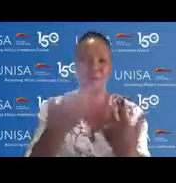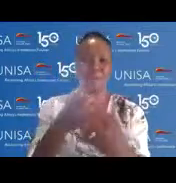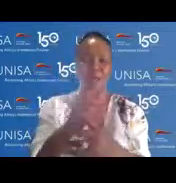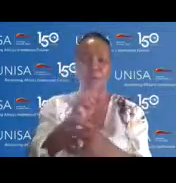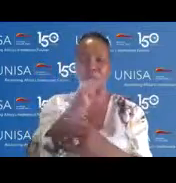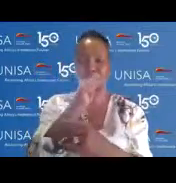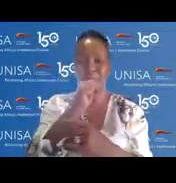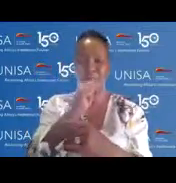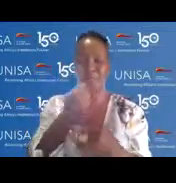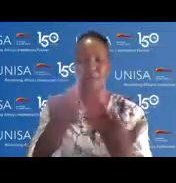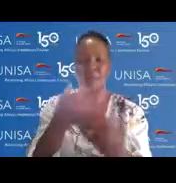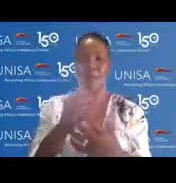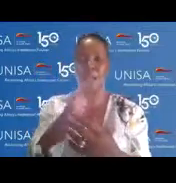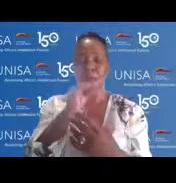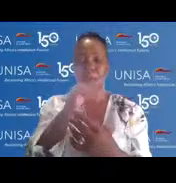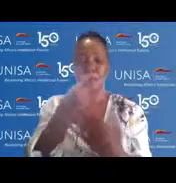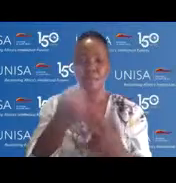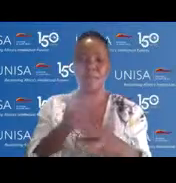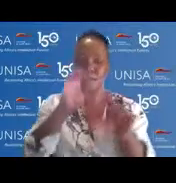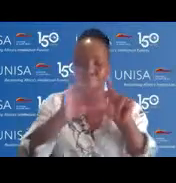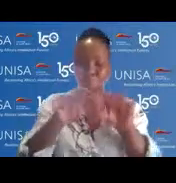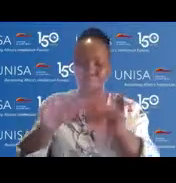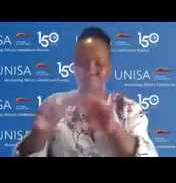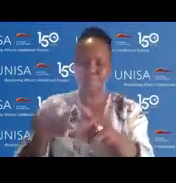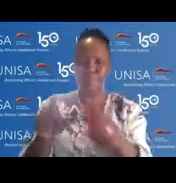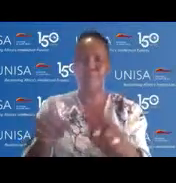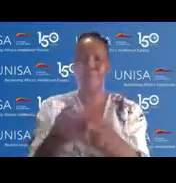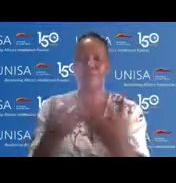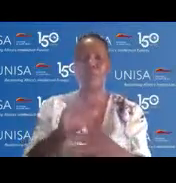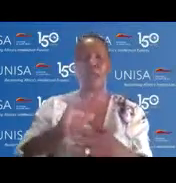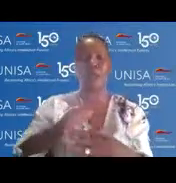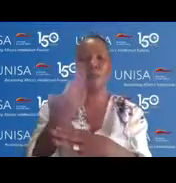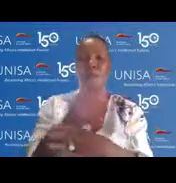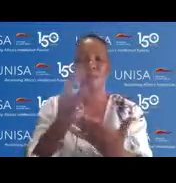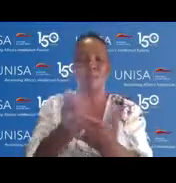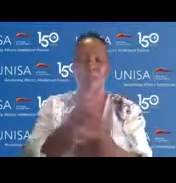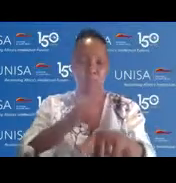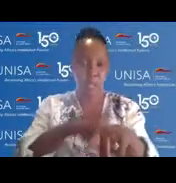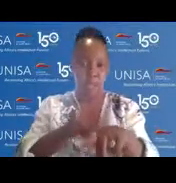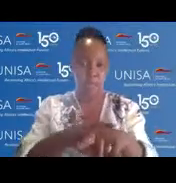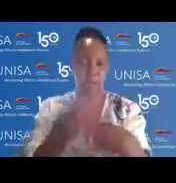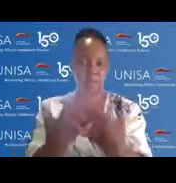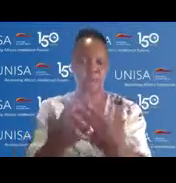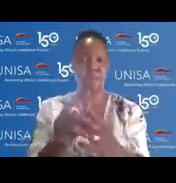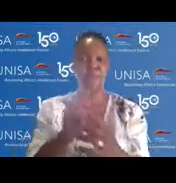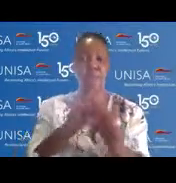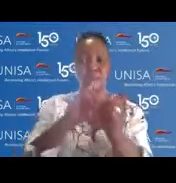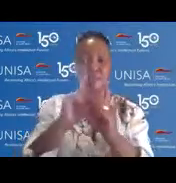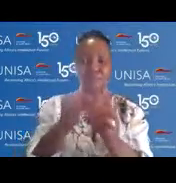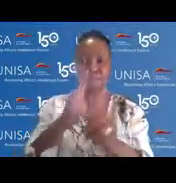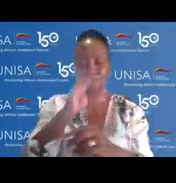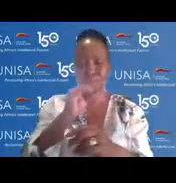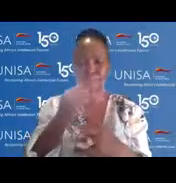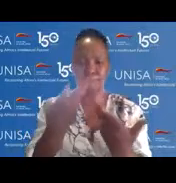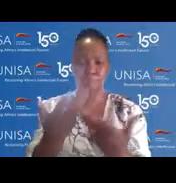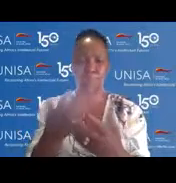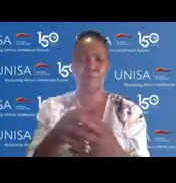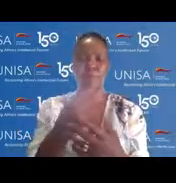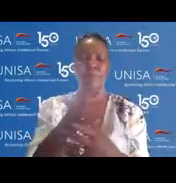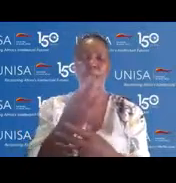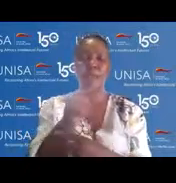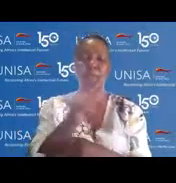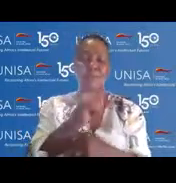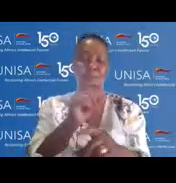and it will type it out. So if you want to save time by speaking and then having that text